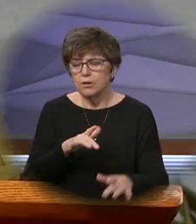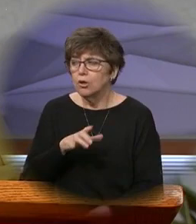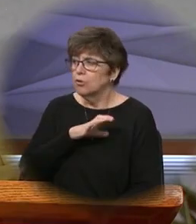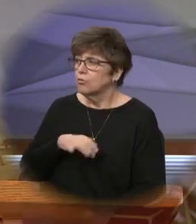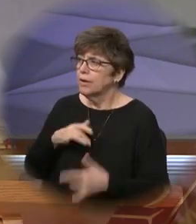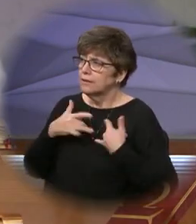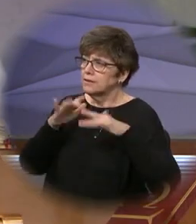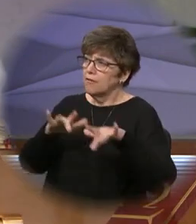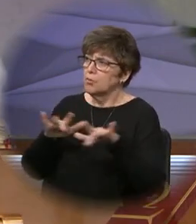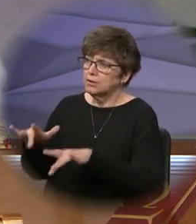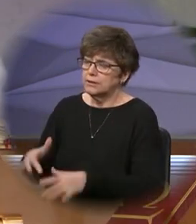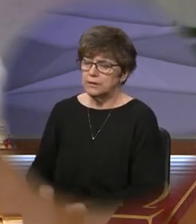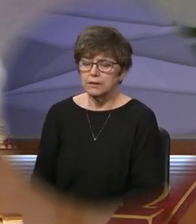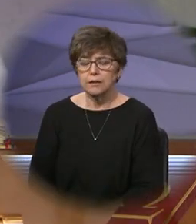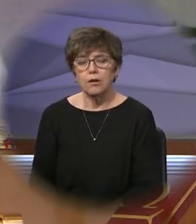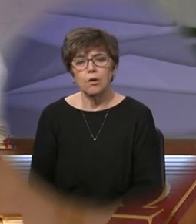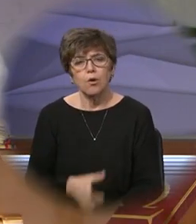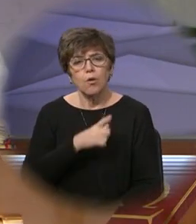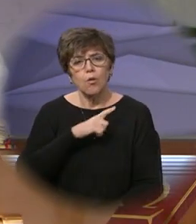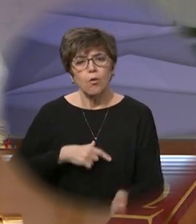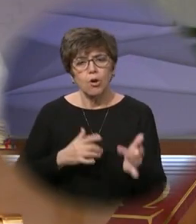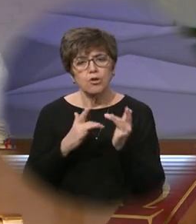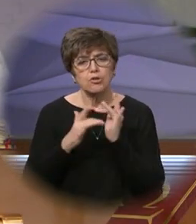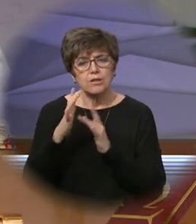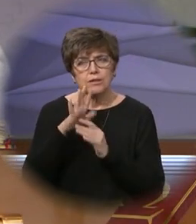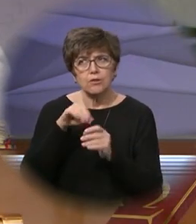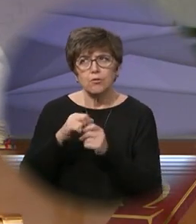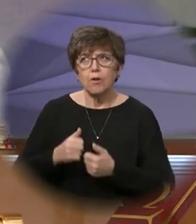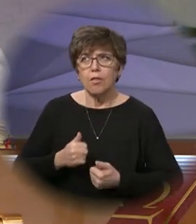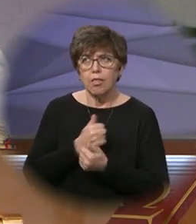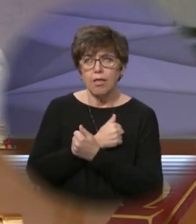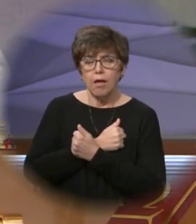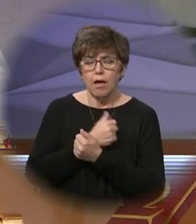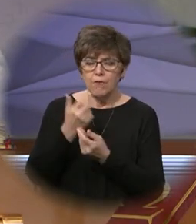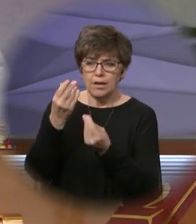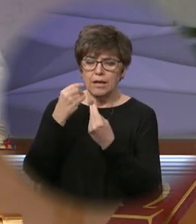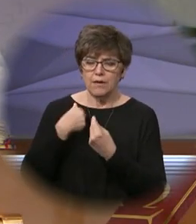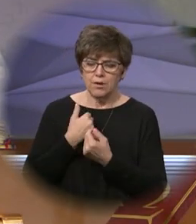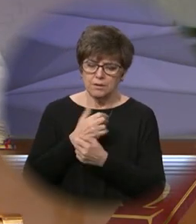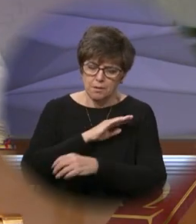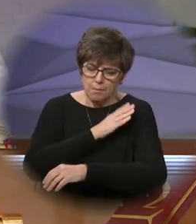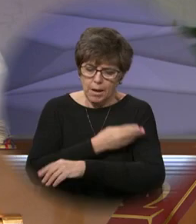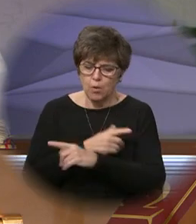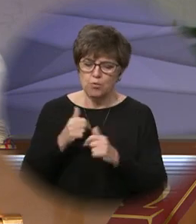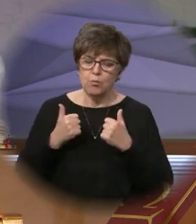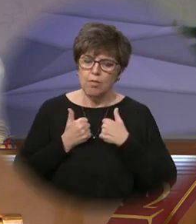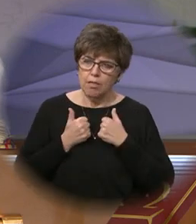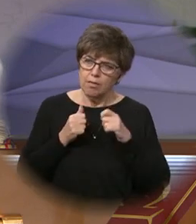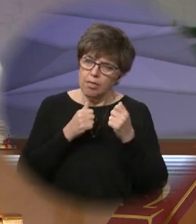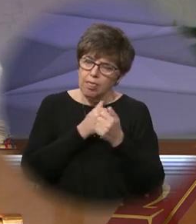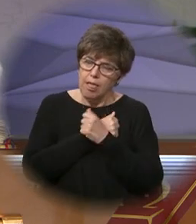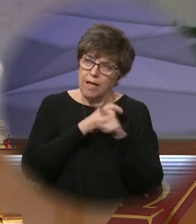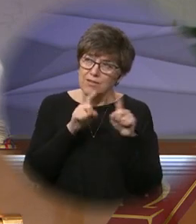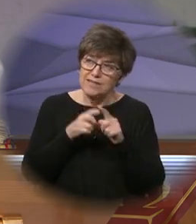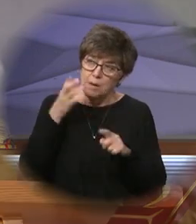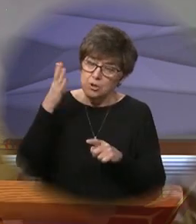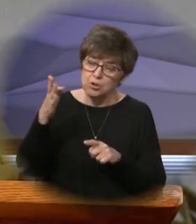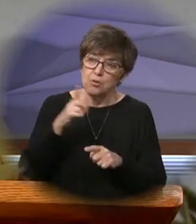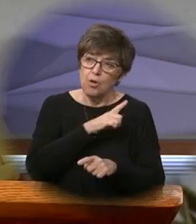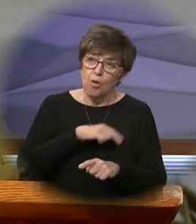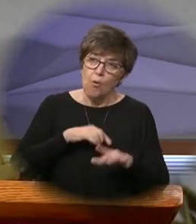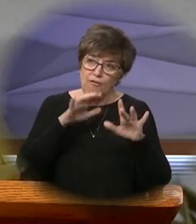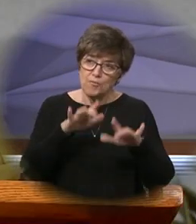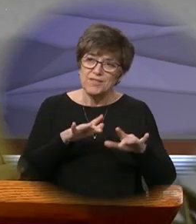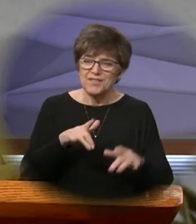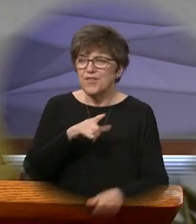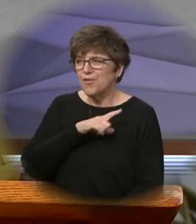mercy. Lord Jesus, in your love, we have power to love as you did. Lord, have mercy.